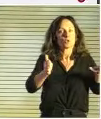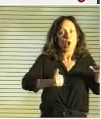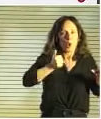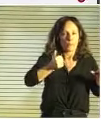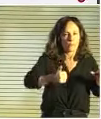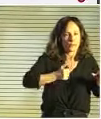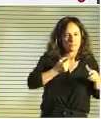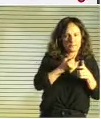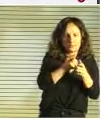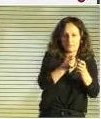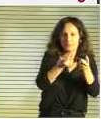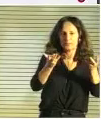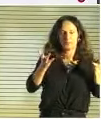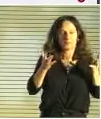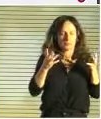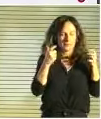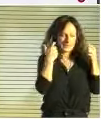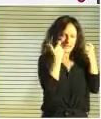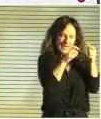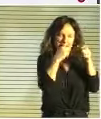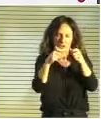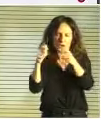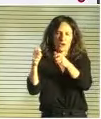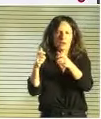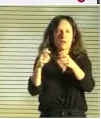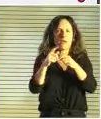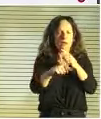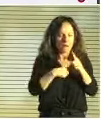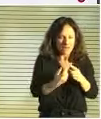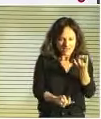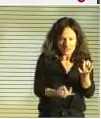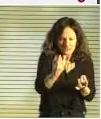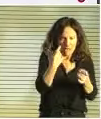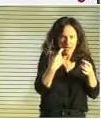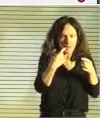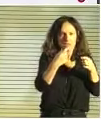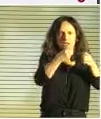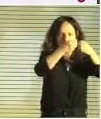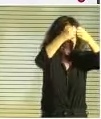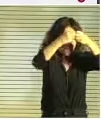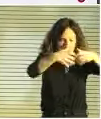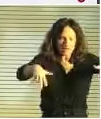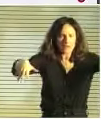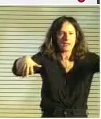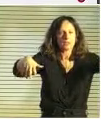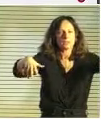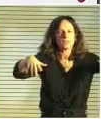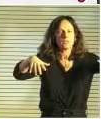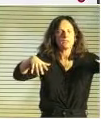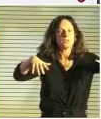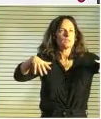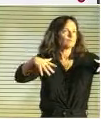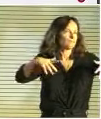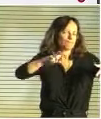businesses, small startups, IT companies, service. There are a lot of also development opportunities for